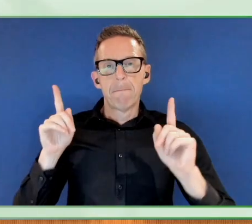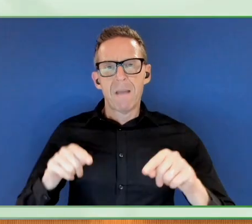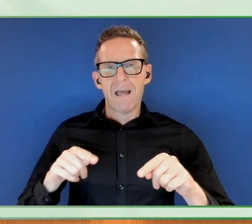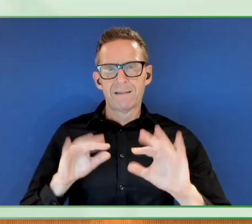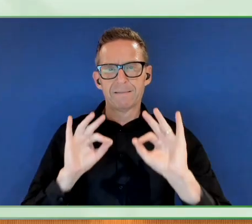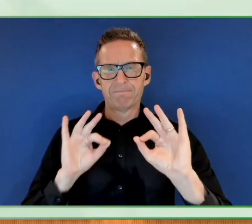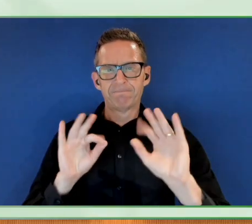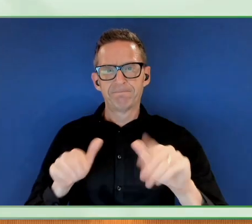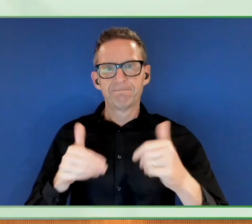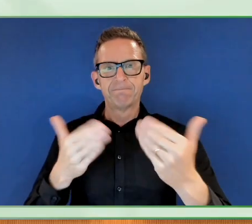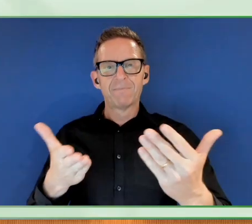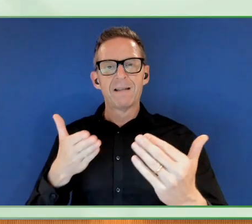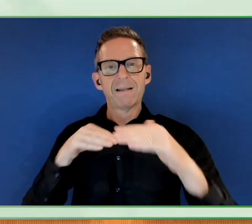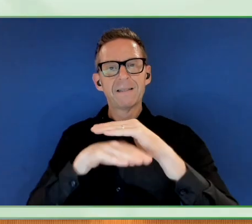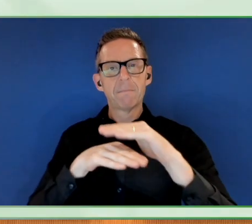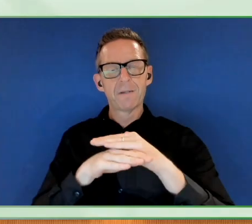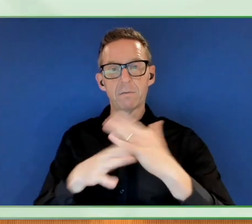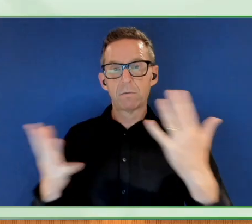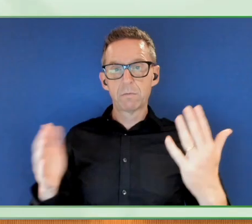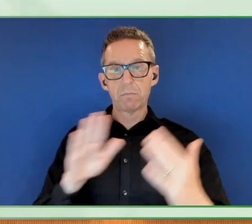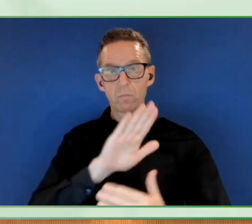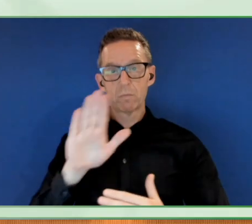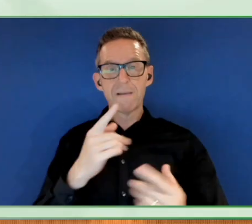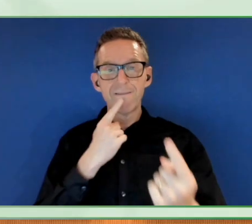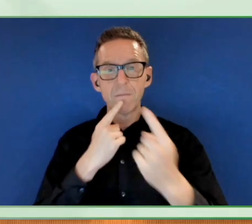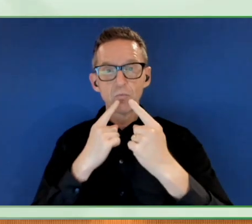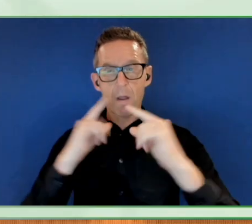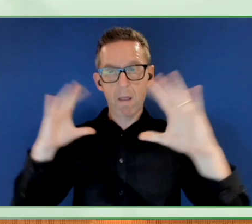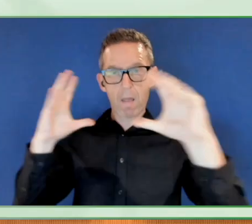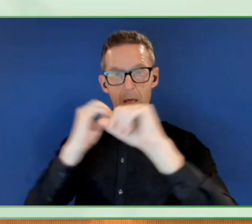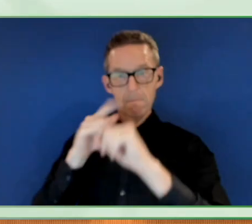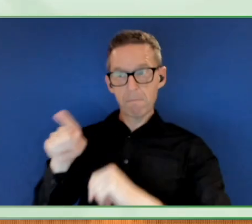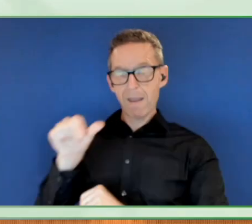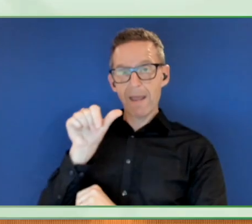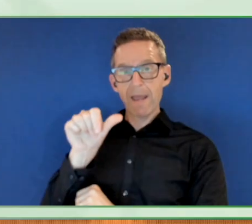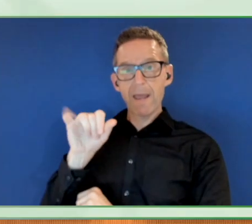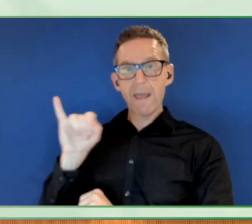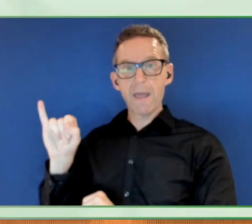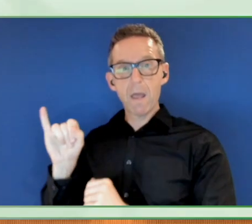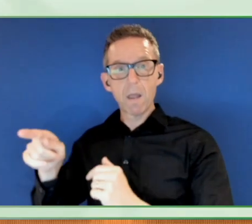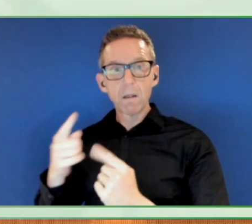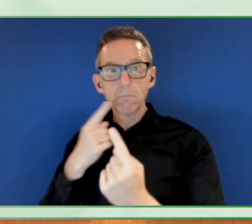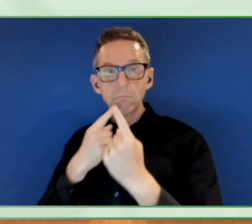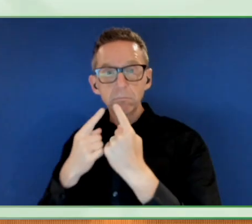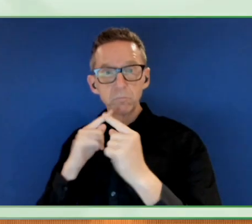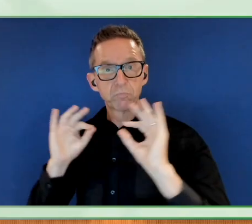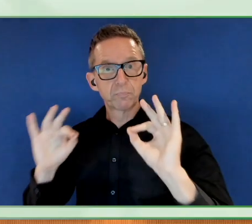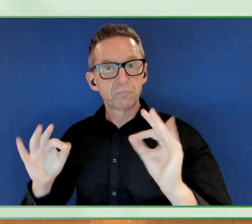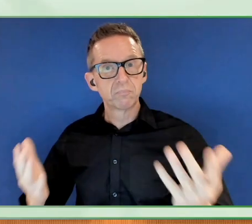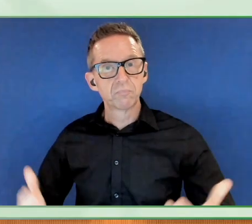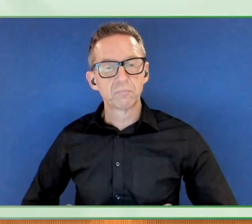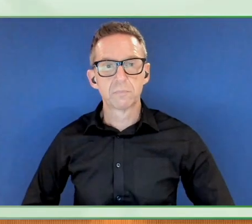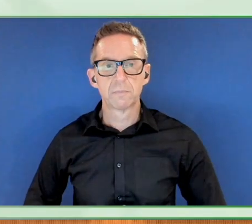information on websites are summarized well and correctly. So I think it's a great question to look also for AI